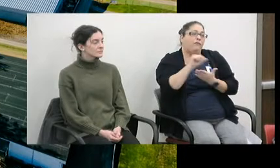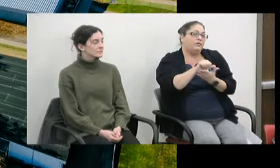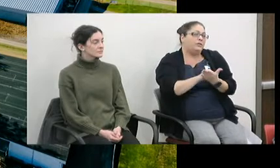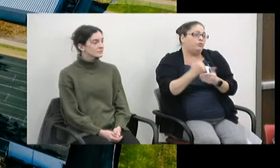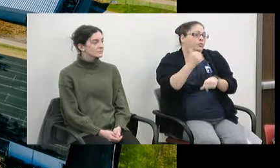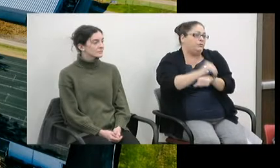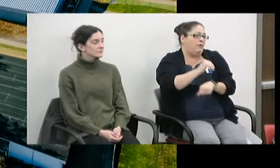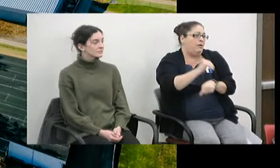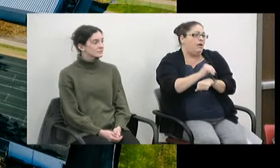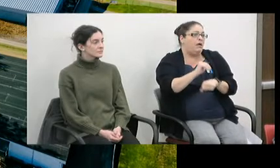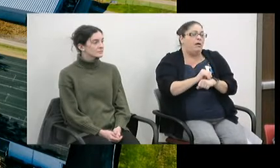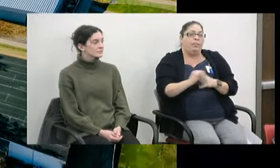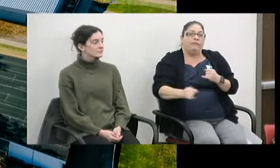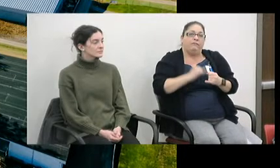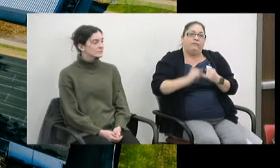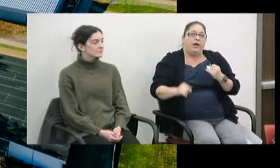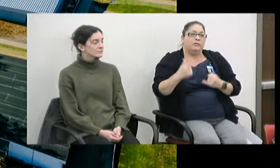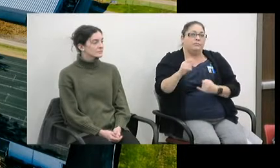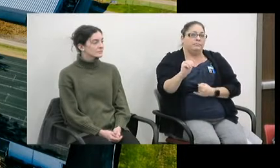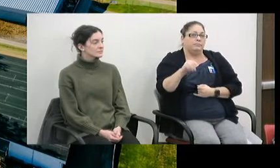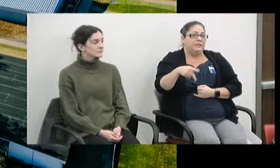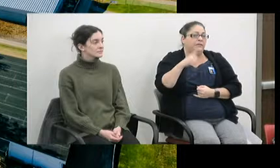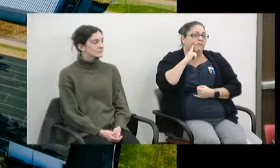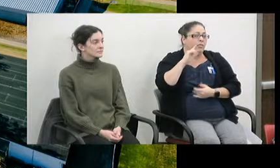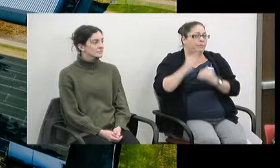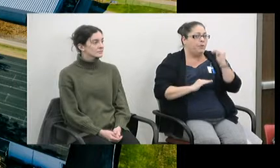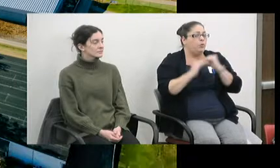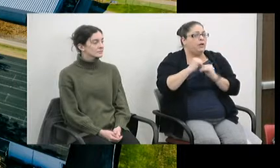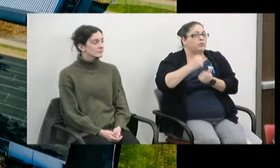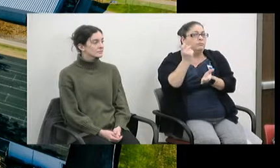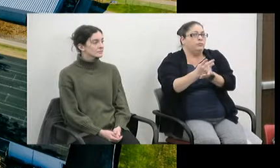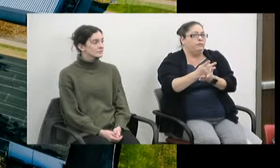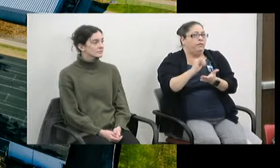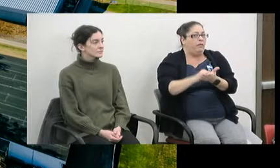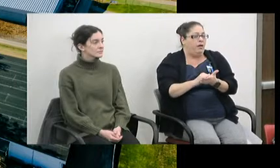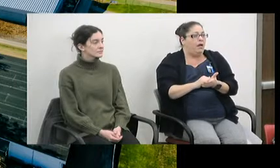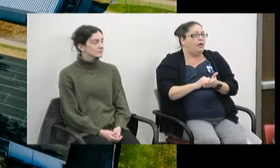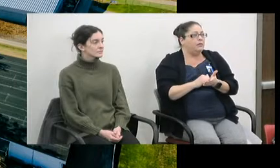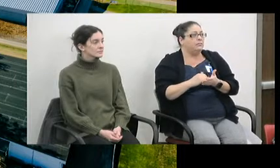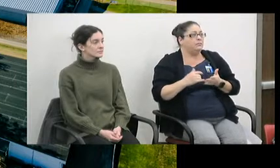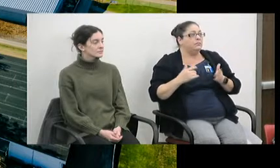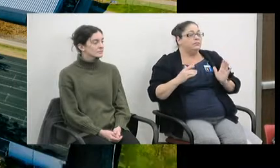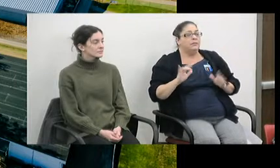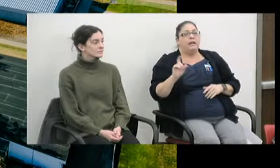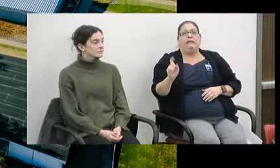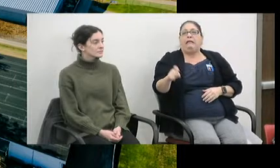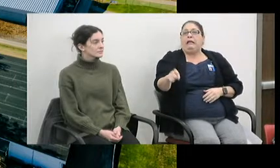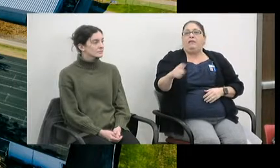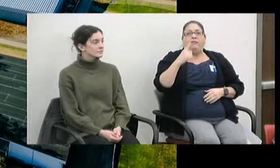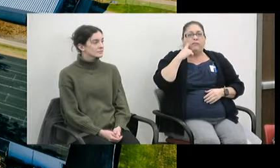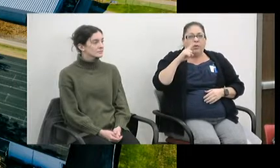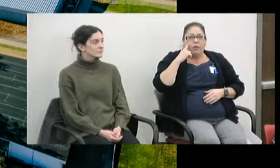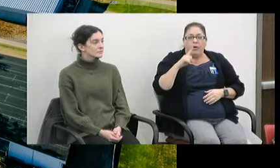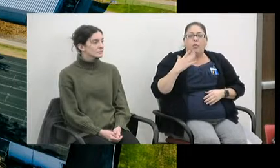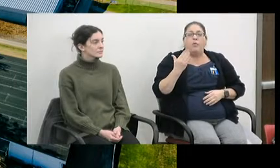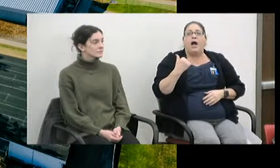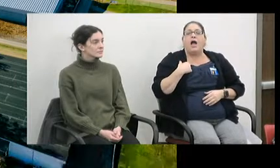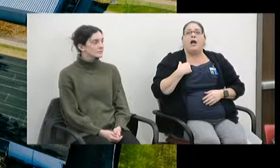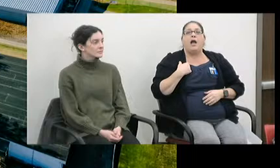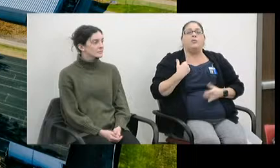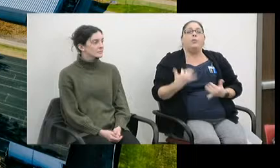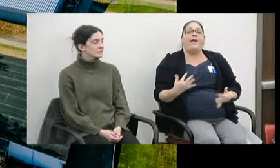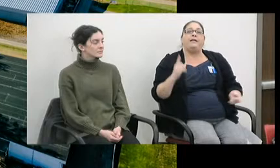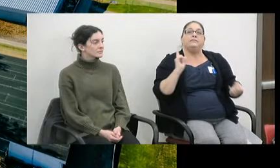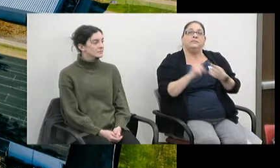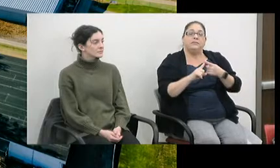the final GMP on the building to approve. That was necessary to split out because we had to wait until